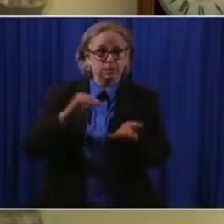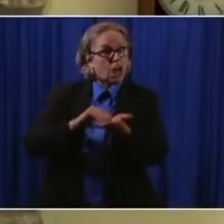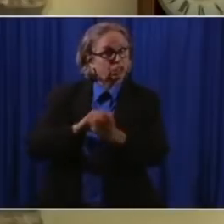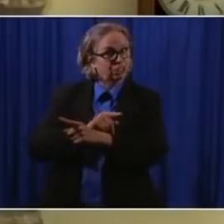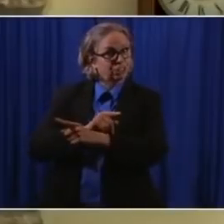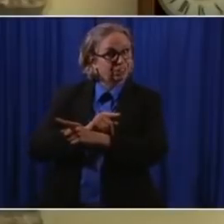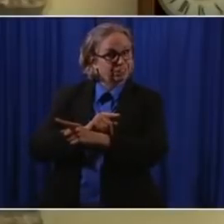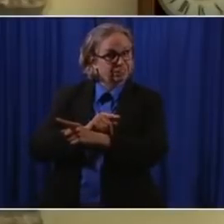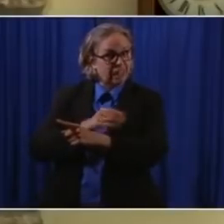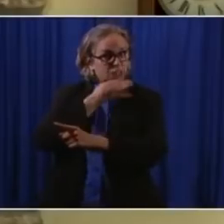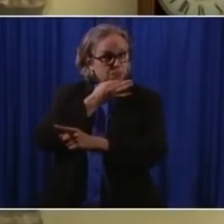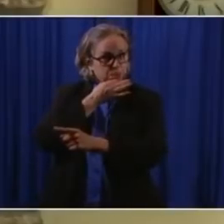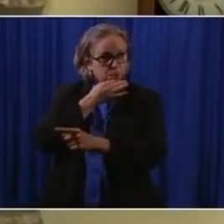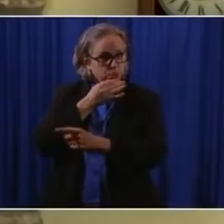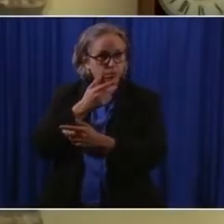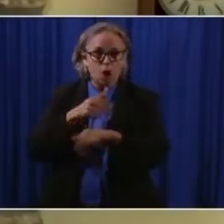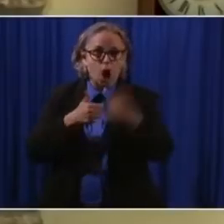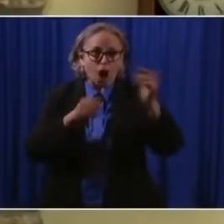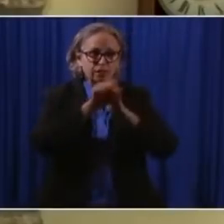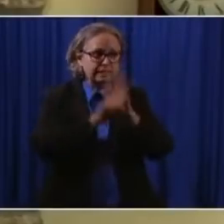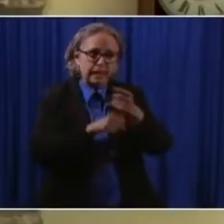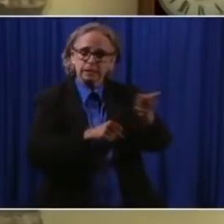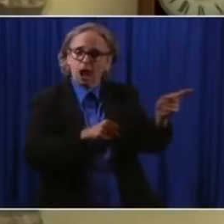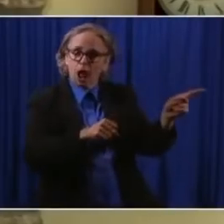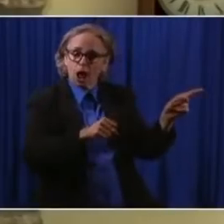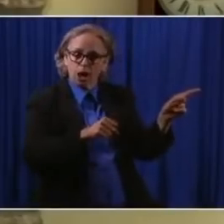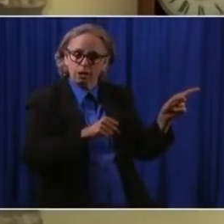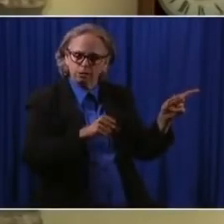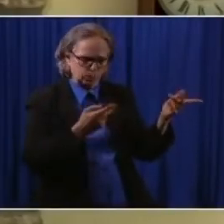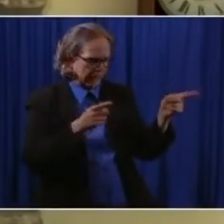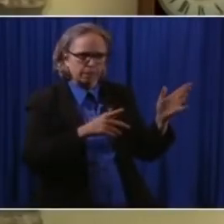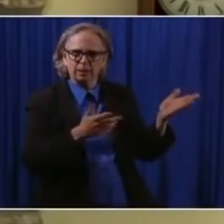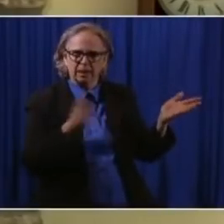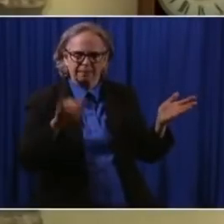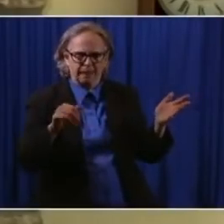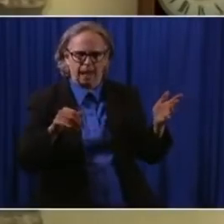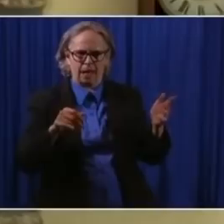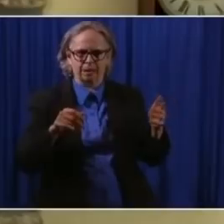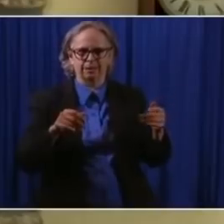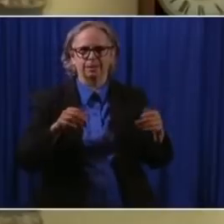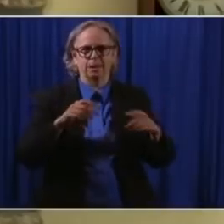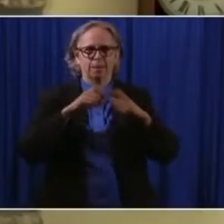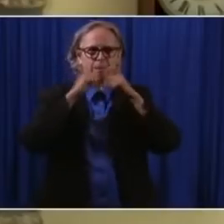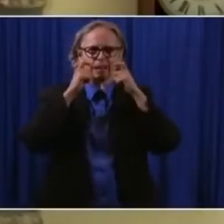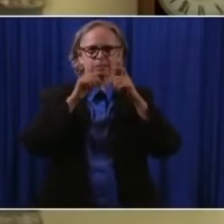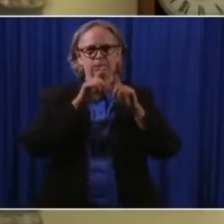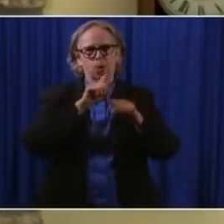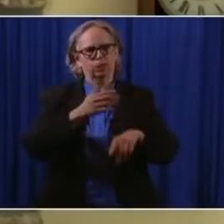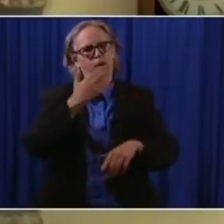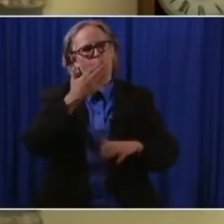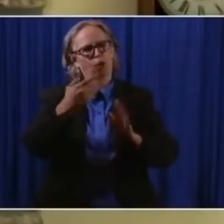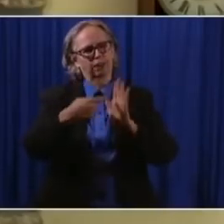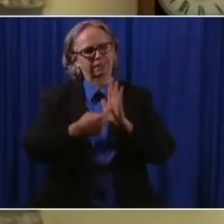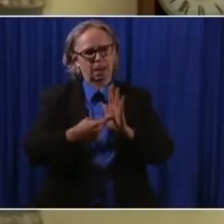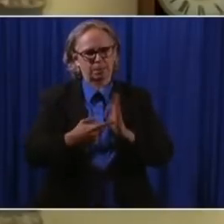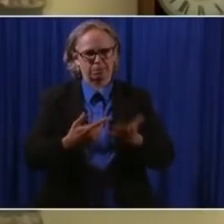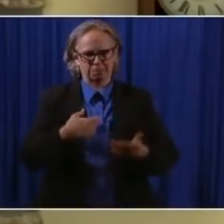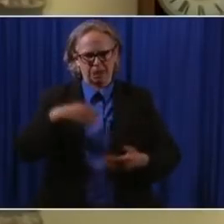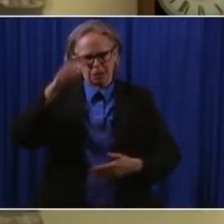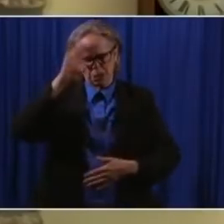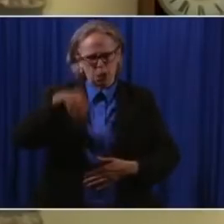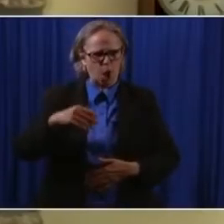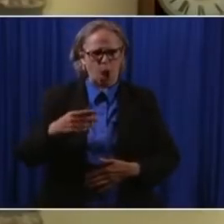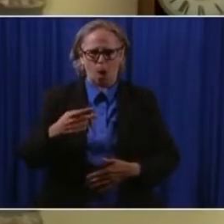mask order is a prime example. I understand the controversy with masks, but if you talk